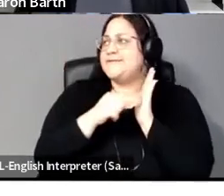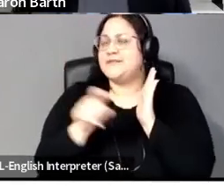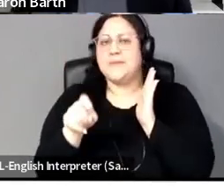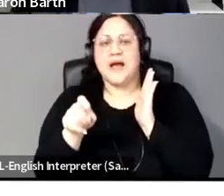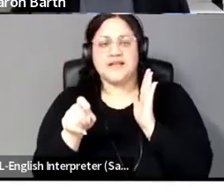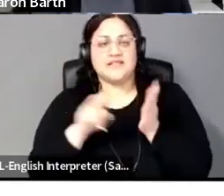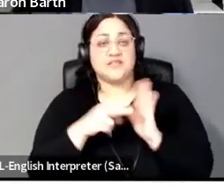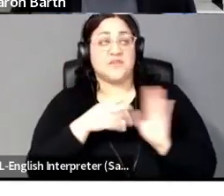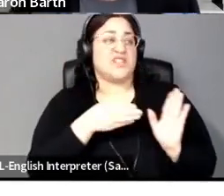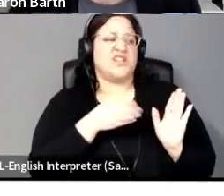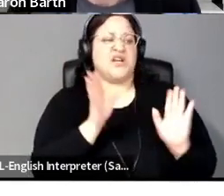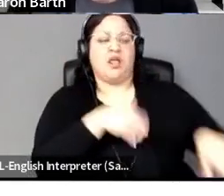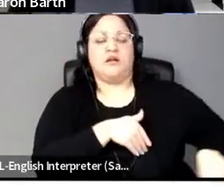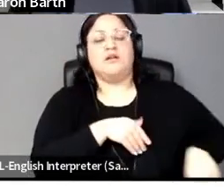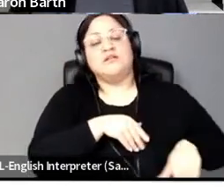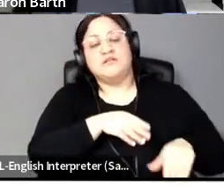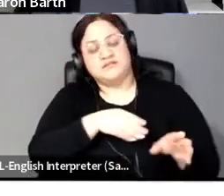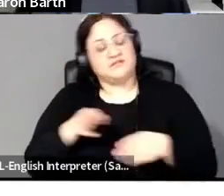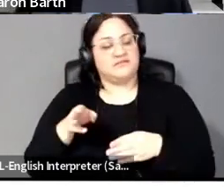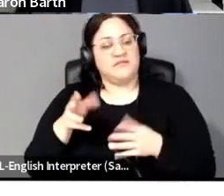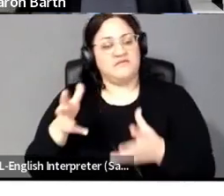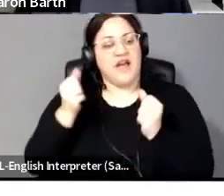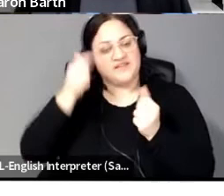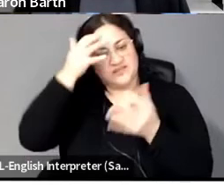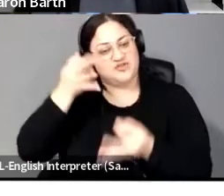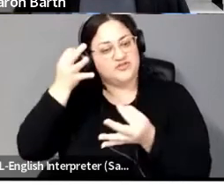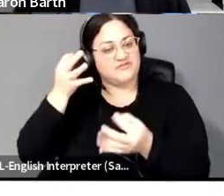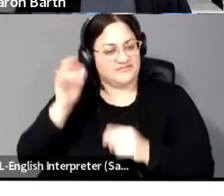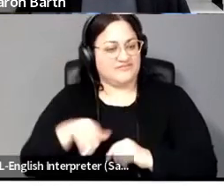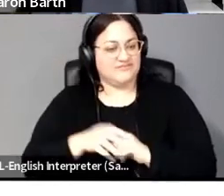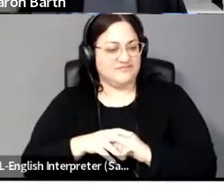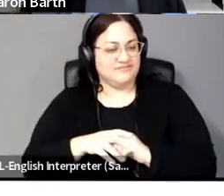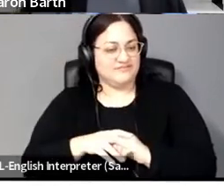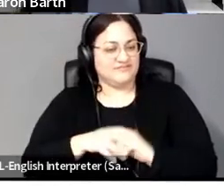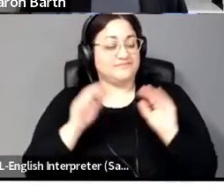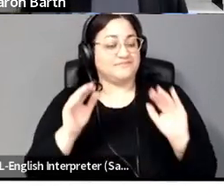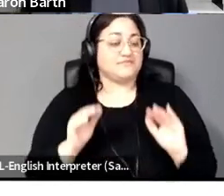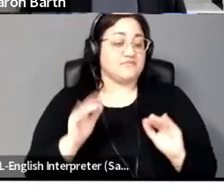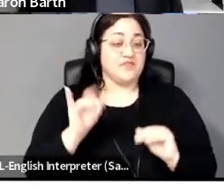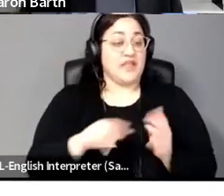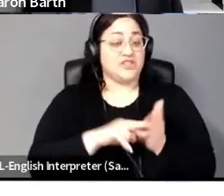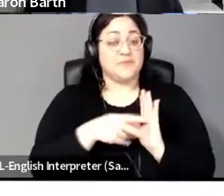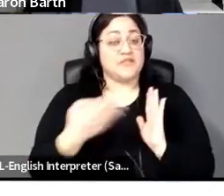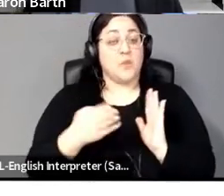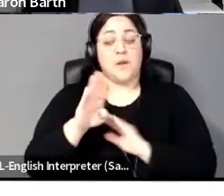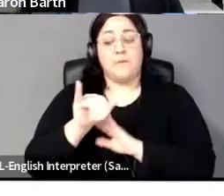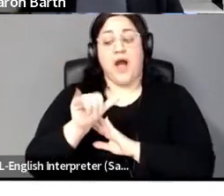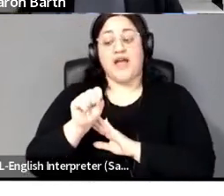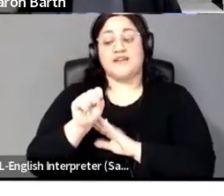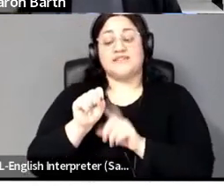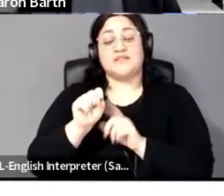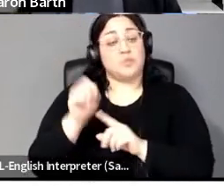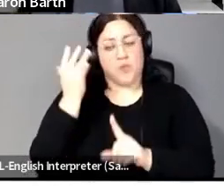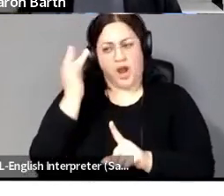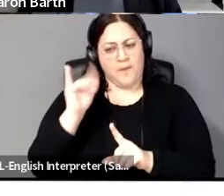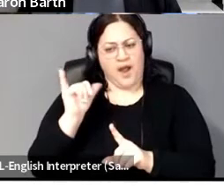So I call this the first thing that comes to mind bias, right? That we often default to that first thing that pops